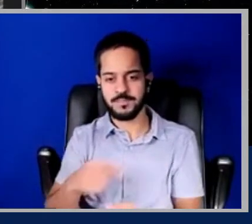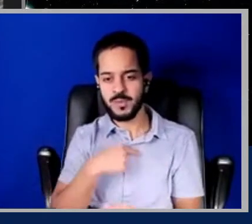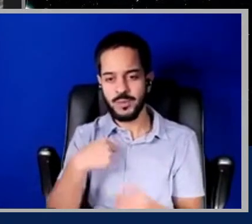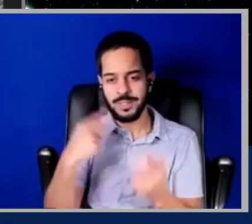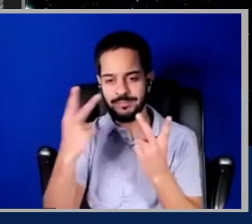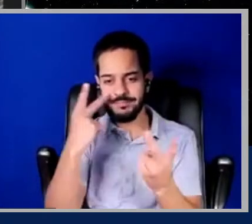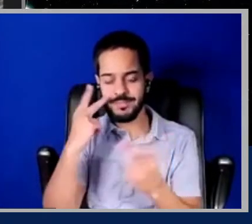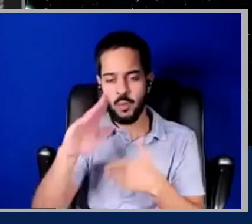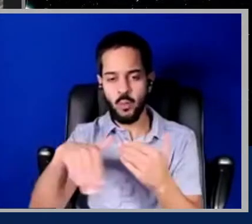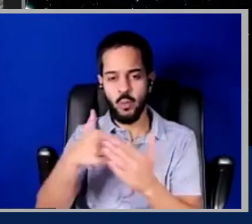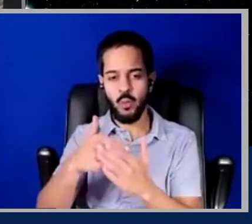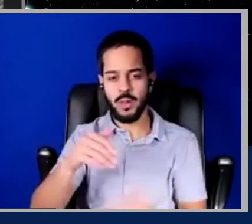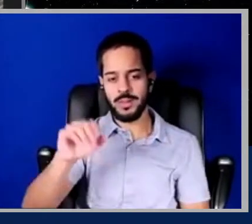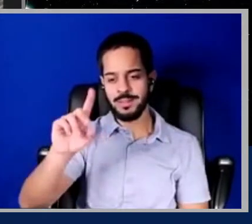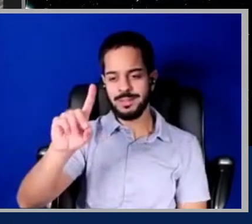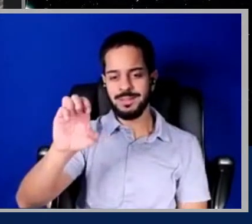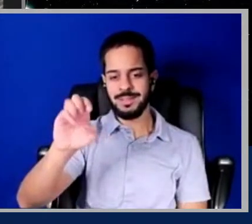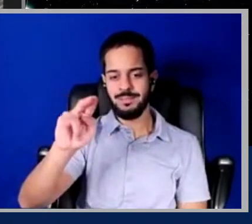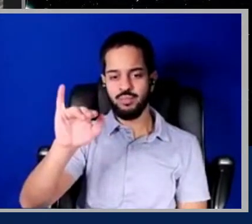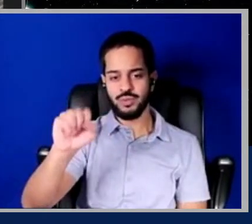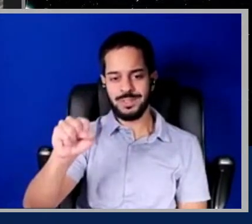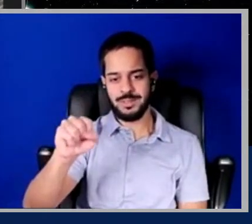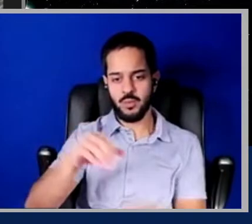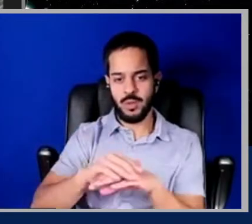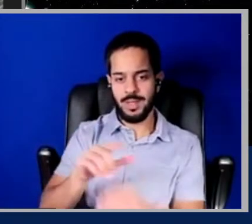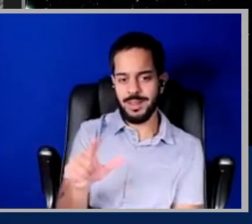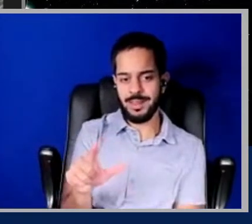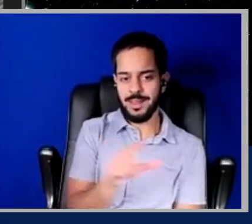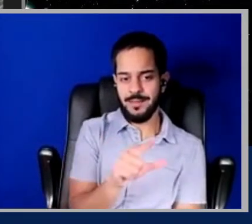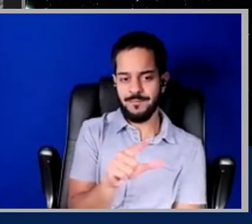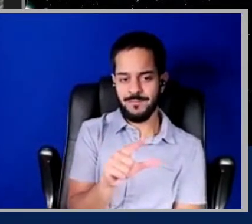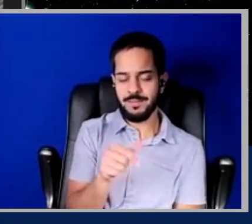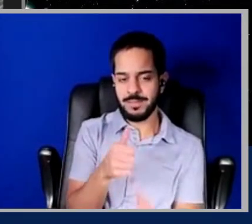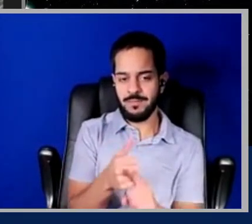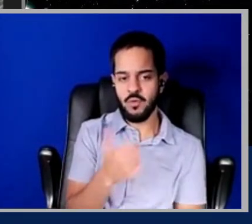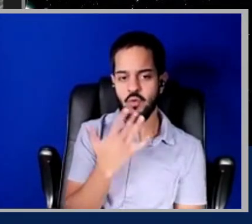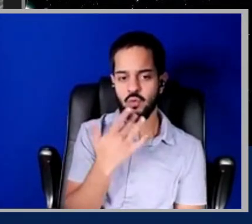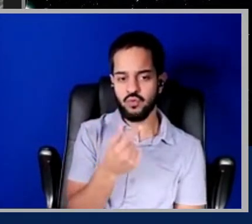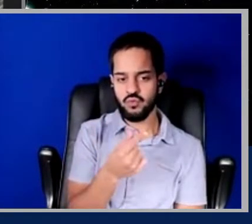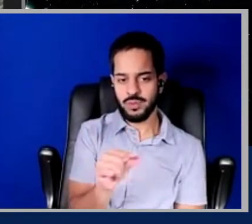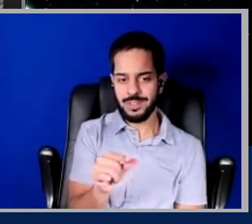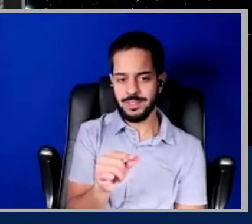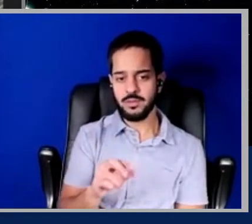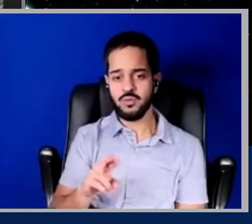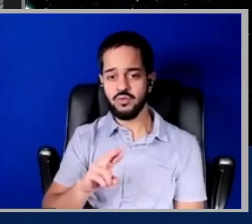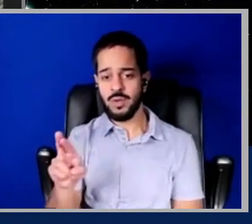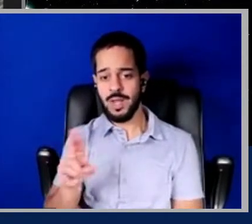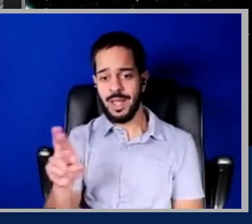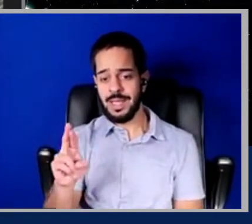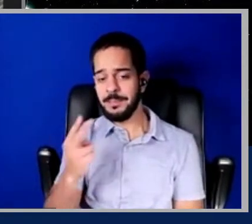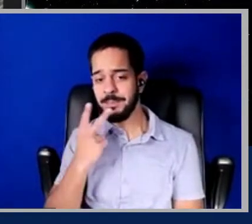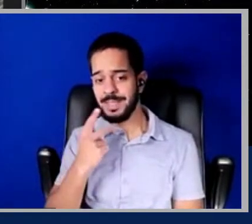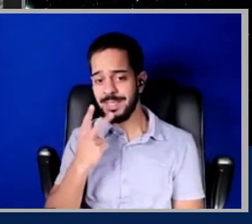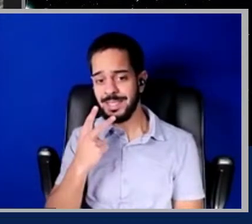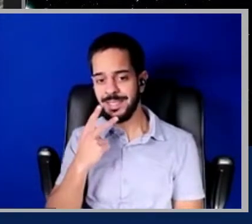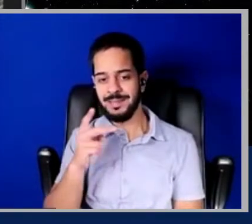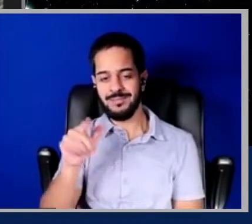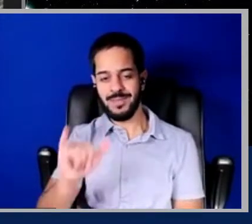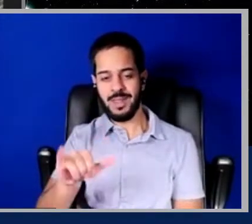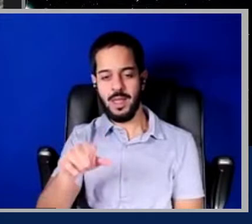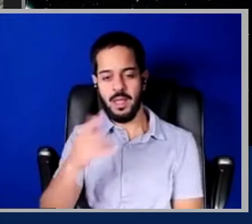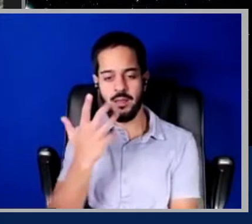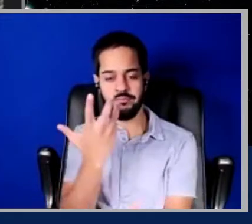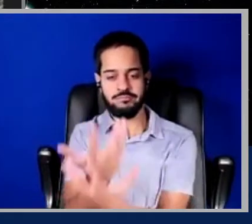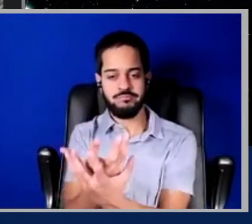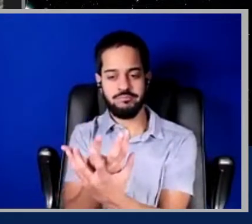ejecta, on the left, which is the green, and on the right, the pink is kind of like how it models into